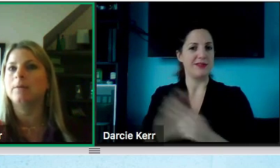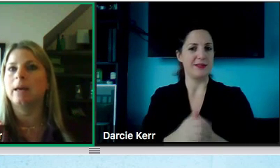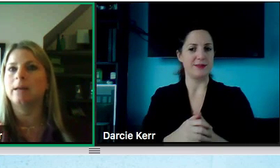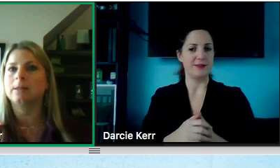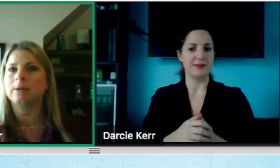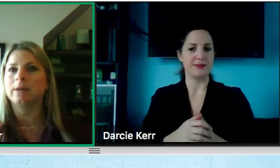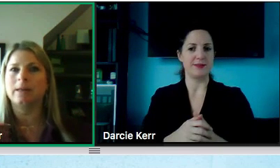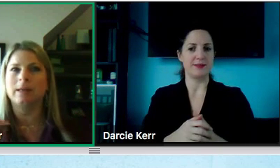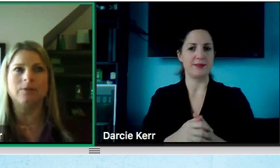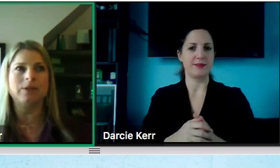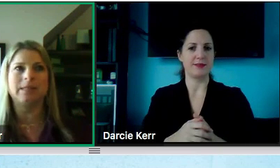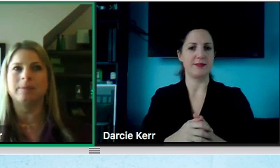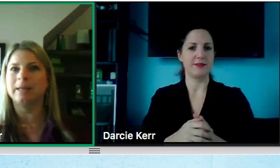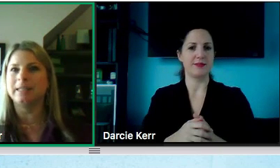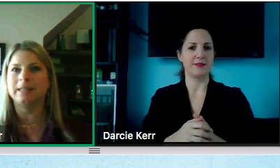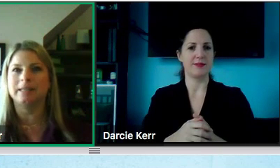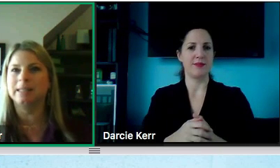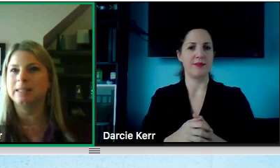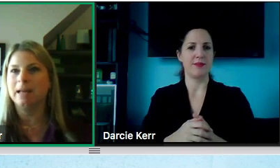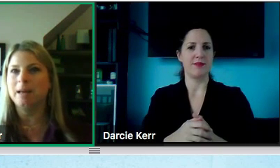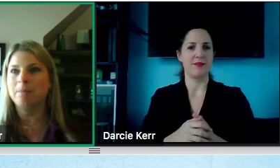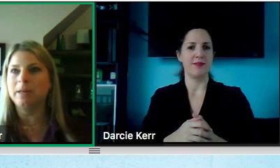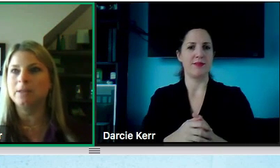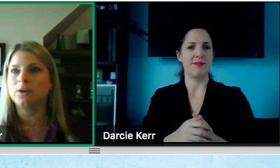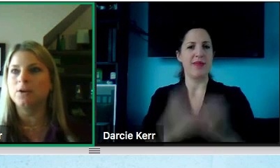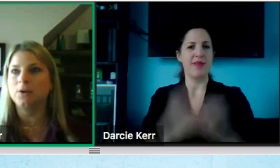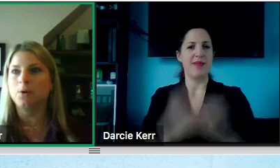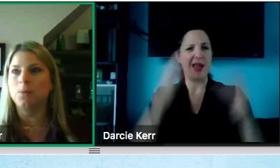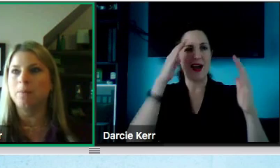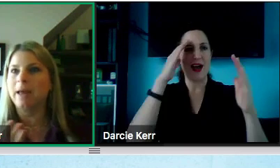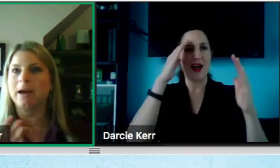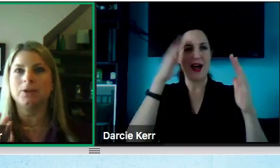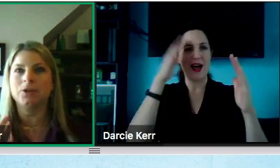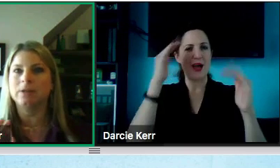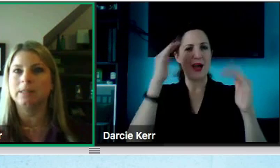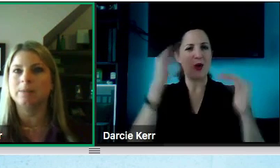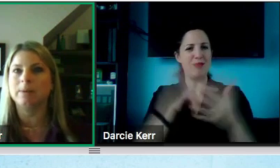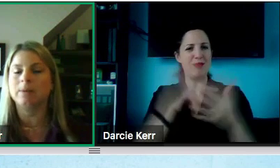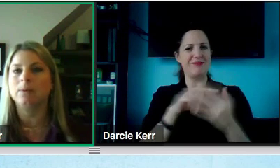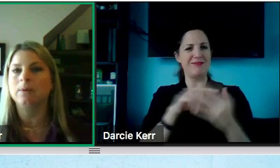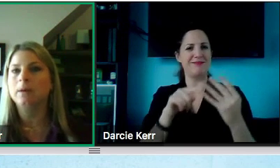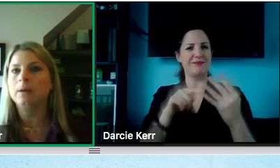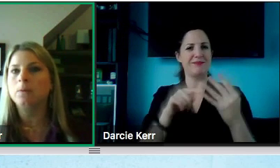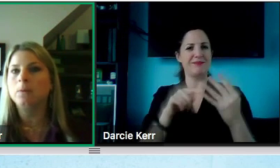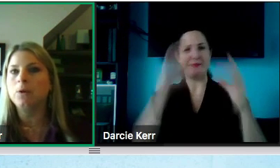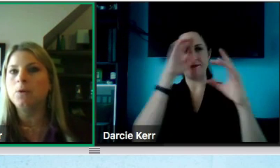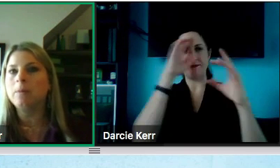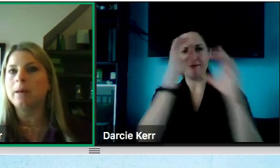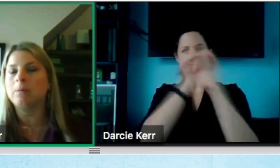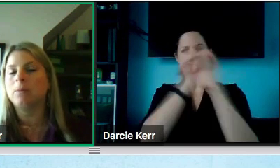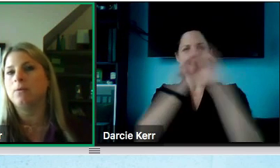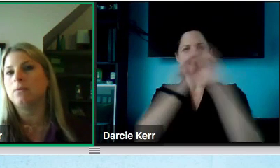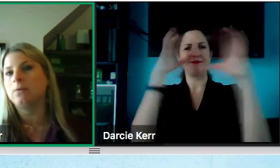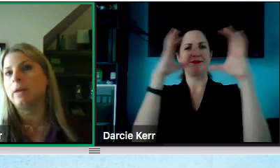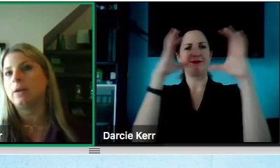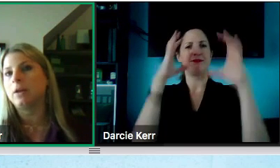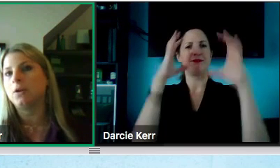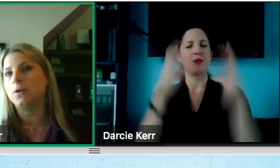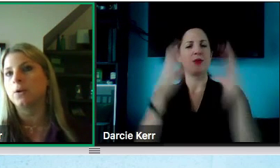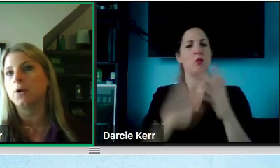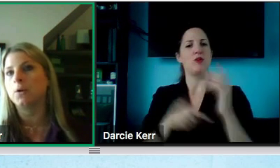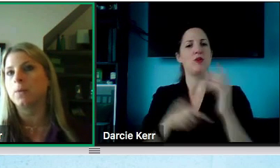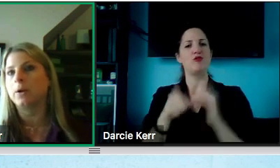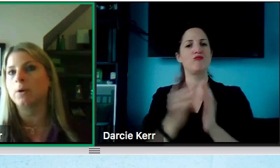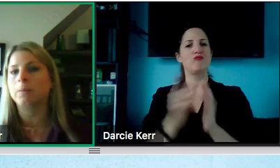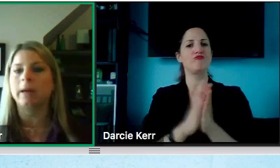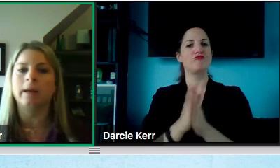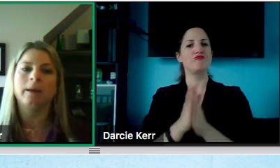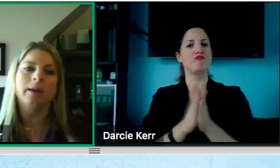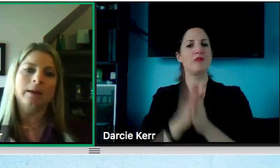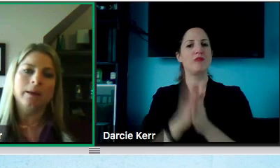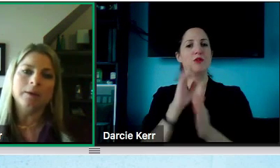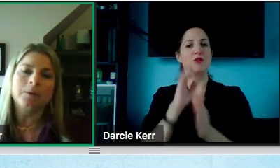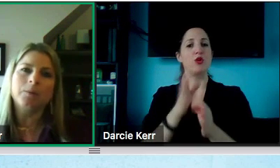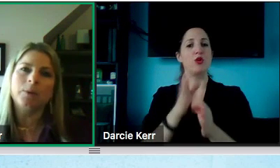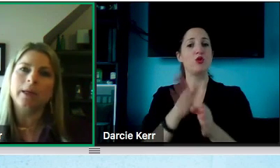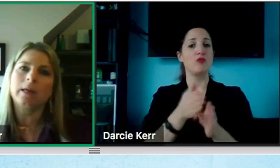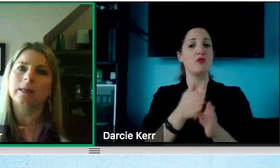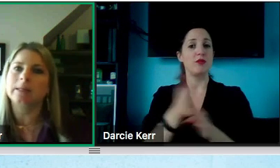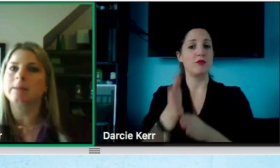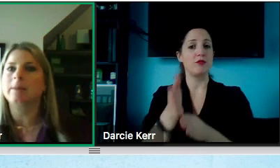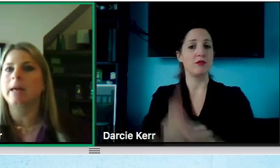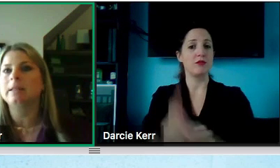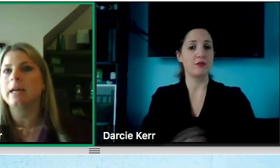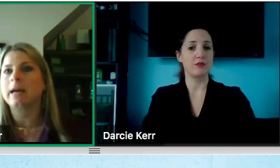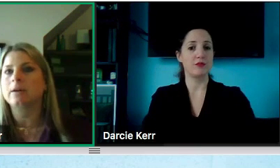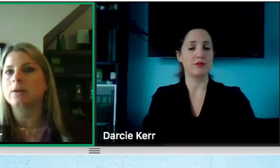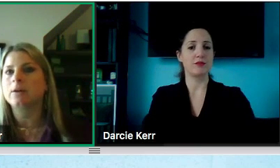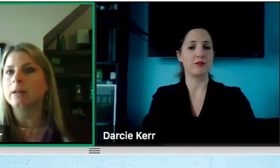speaking about that sort of gives you some ideas based on your own passions about where you might move in your career by